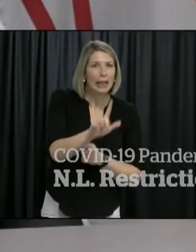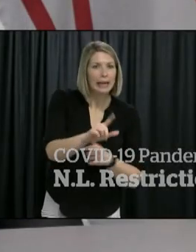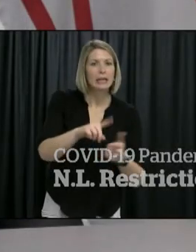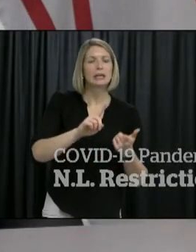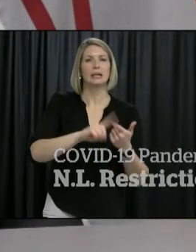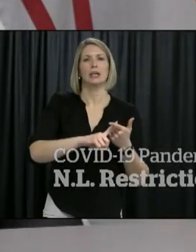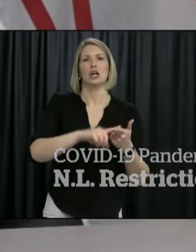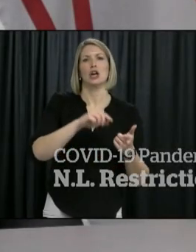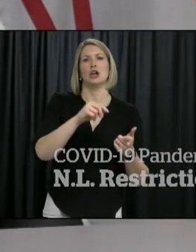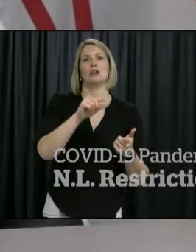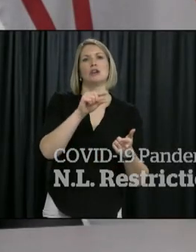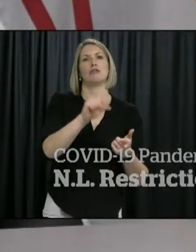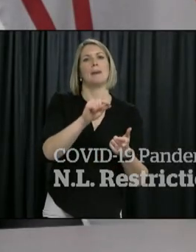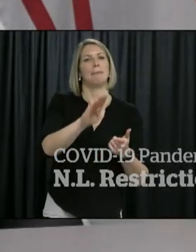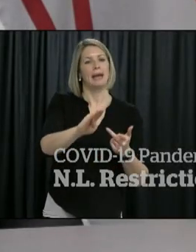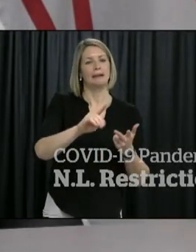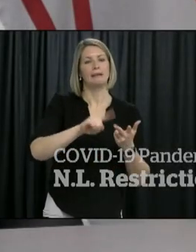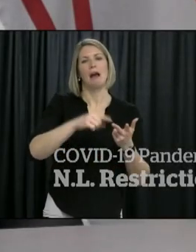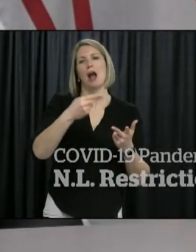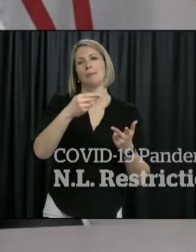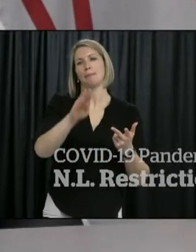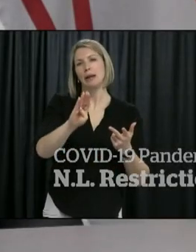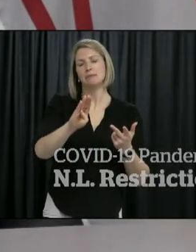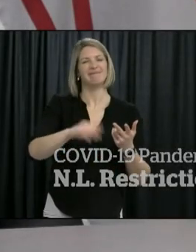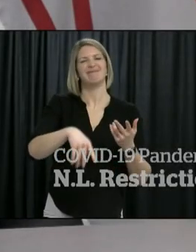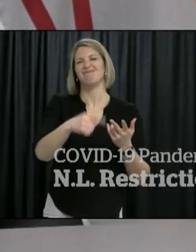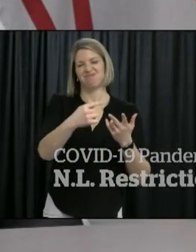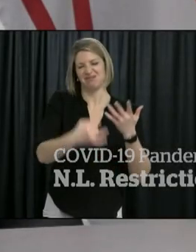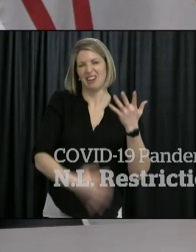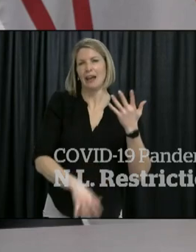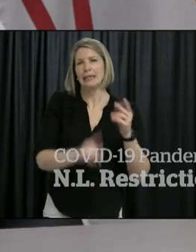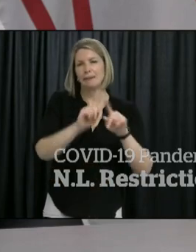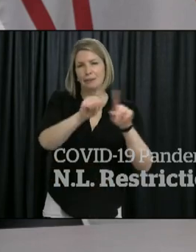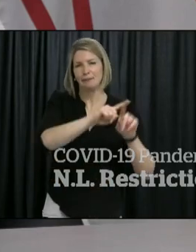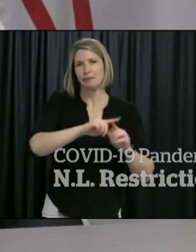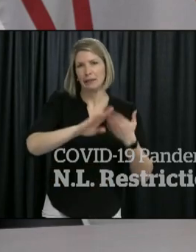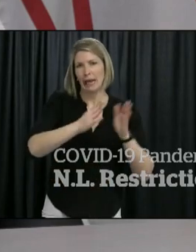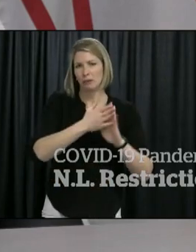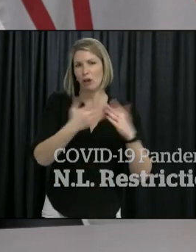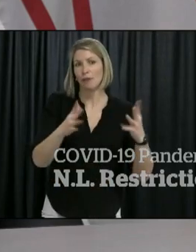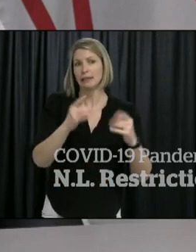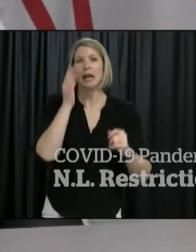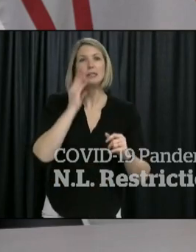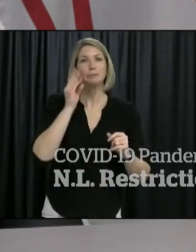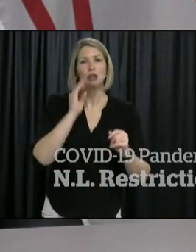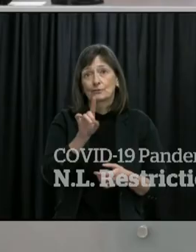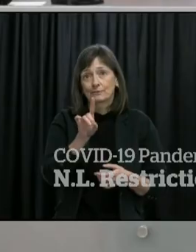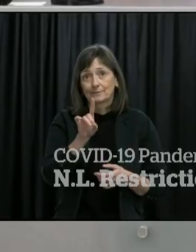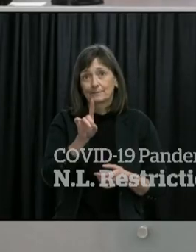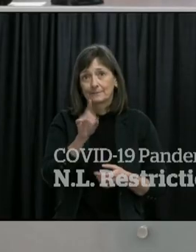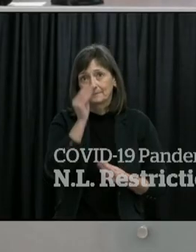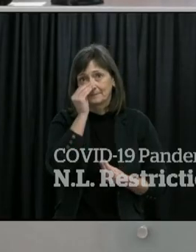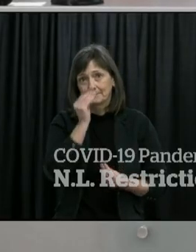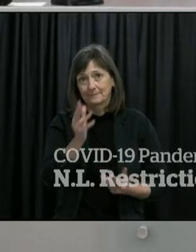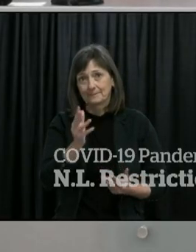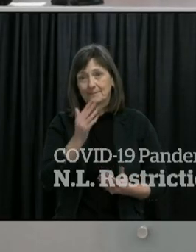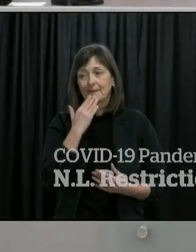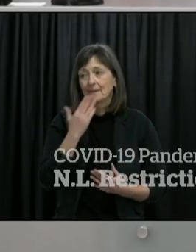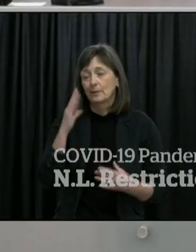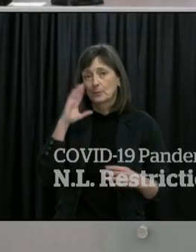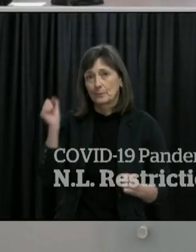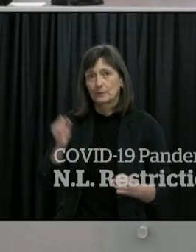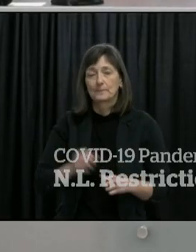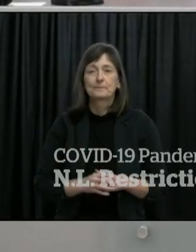here we are with the big one. The disappointment is written all over Dr. Janice Fitzgerald's face. This is the